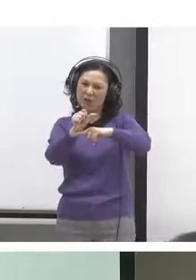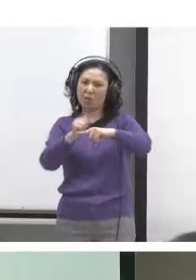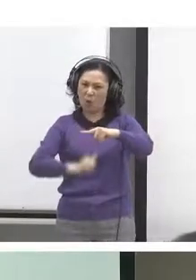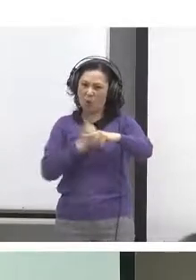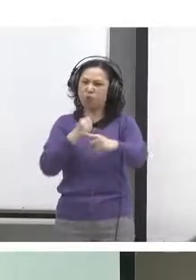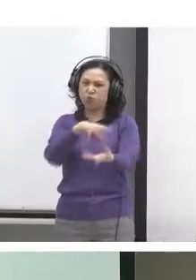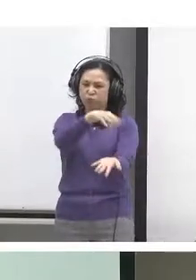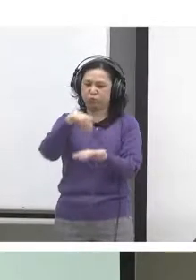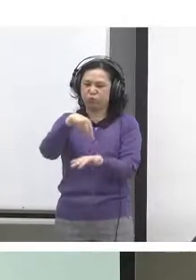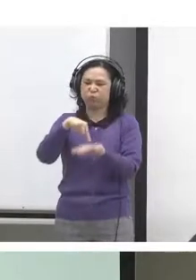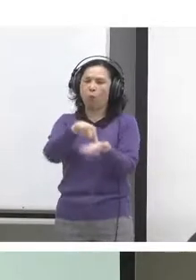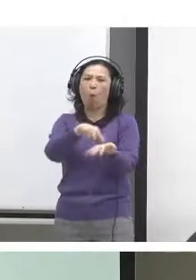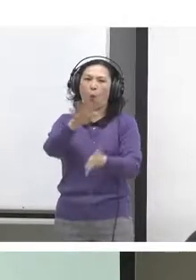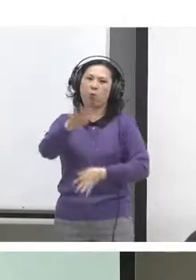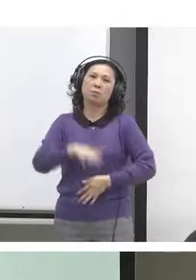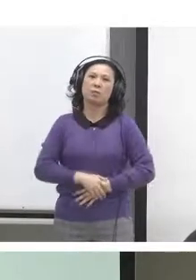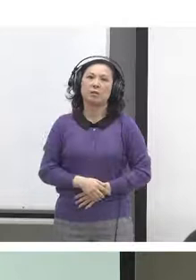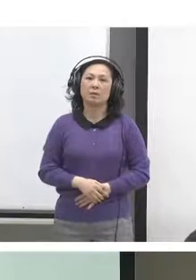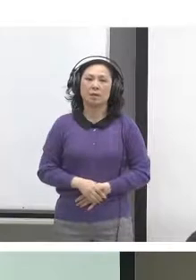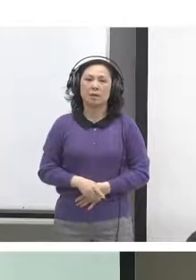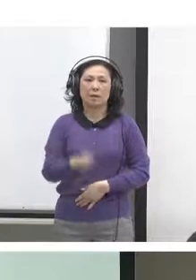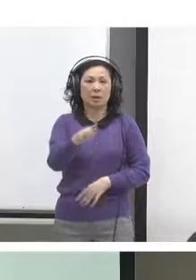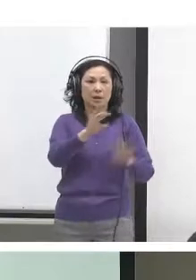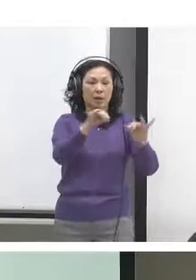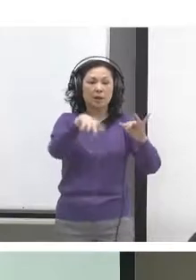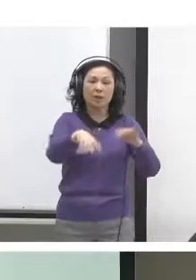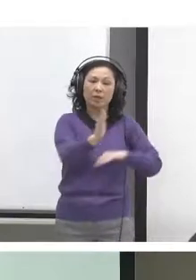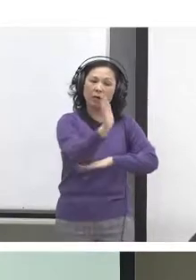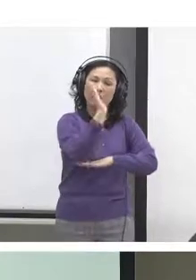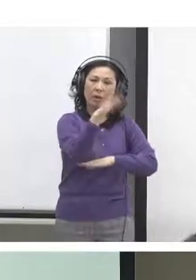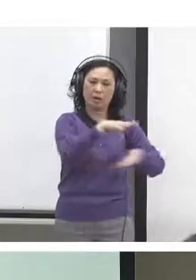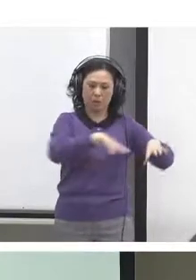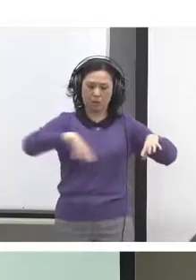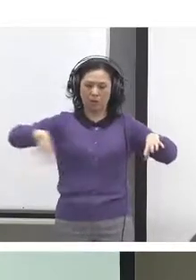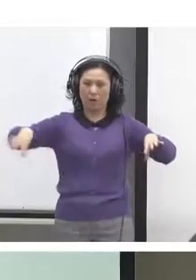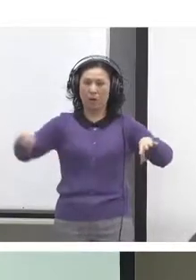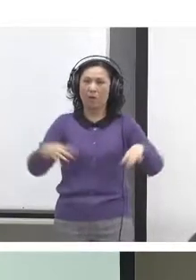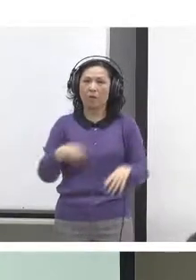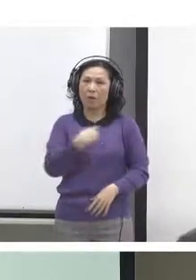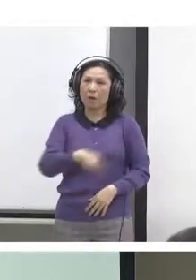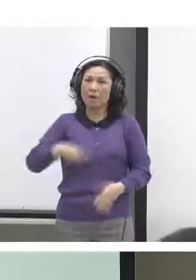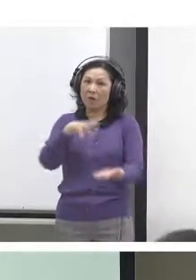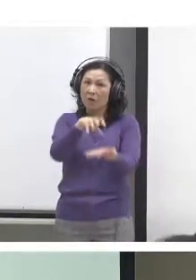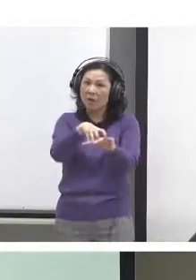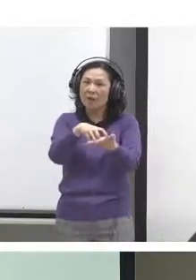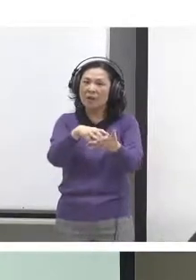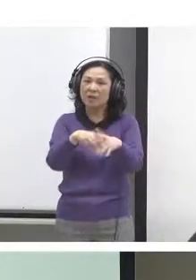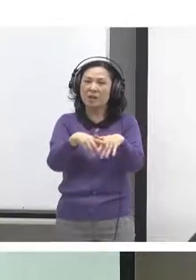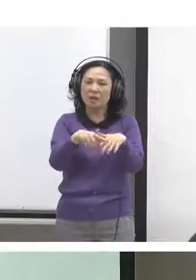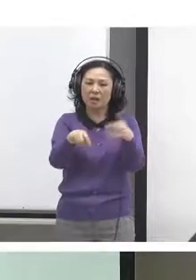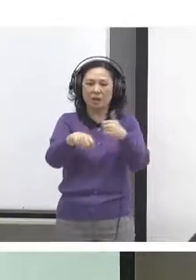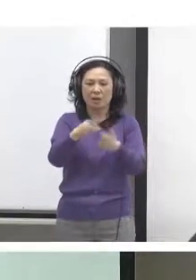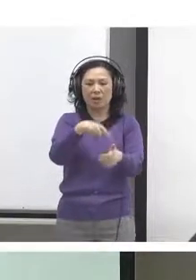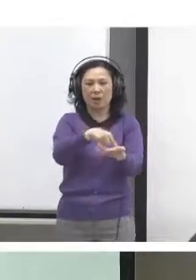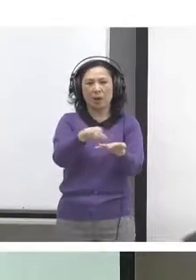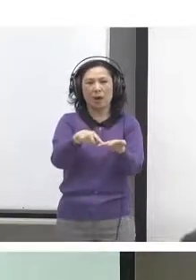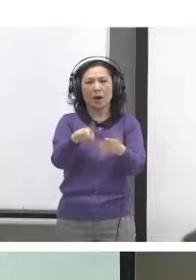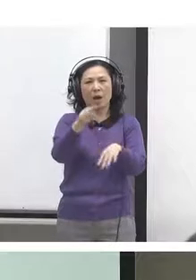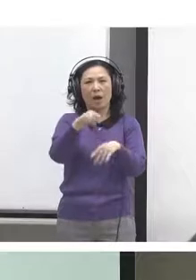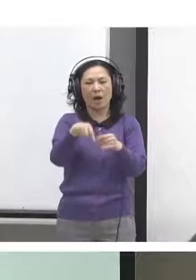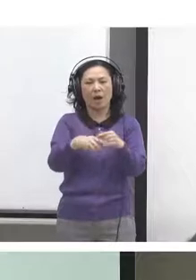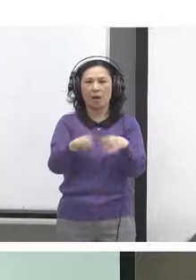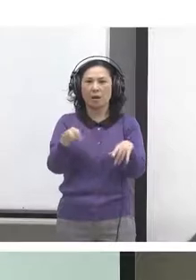different IT systems, so that exchanging data with national government was required by